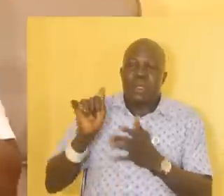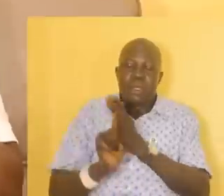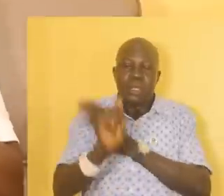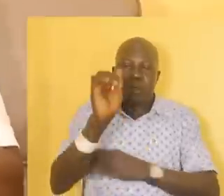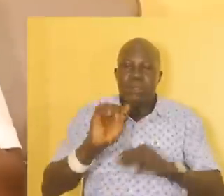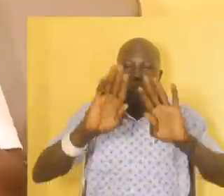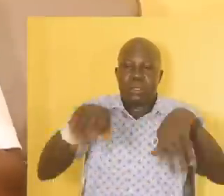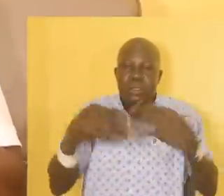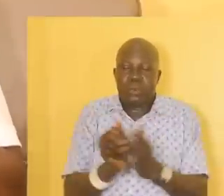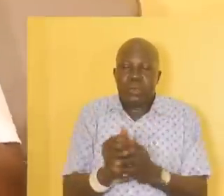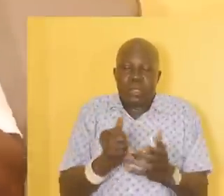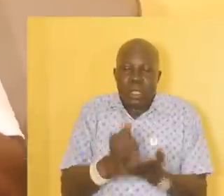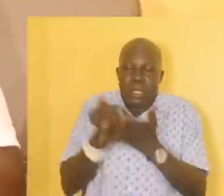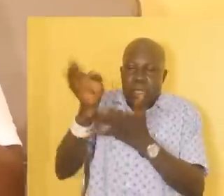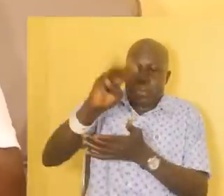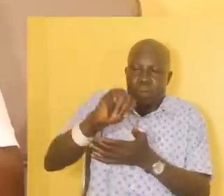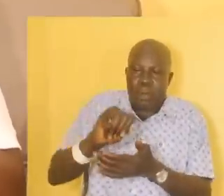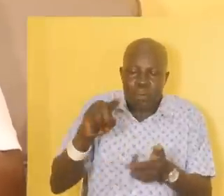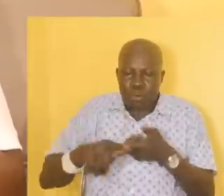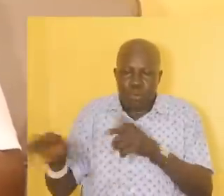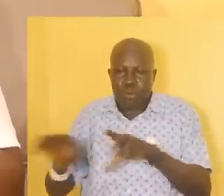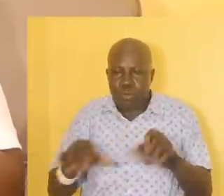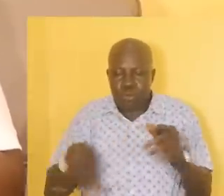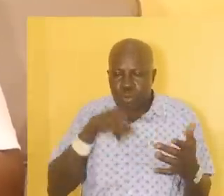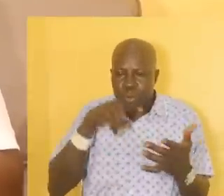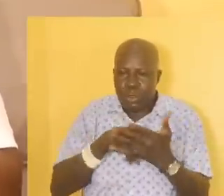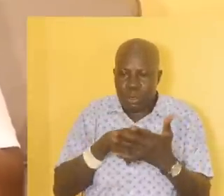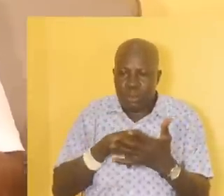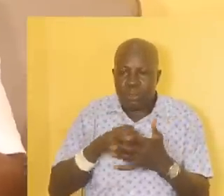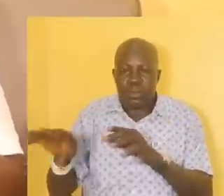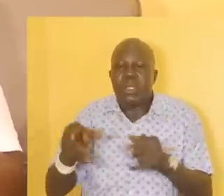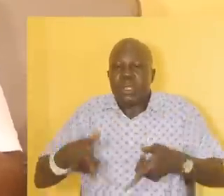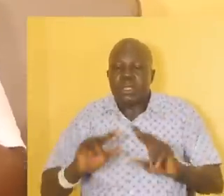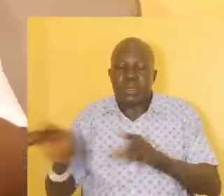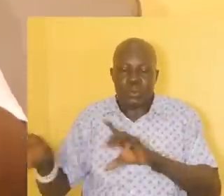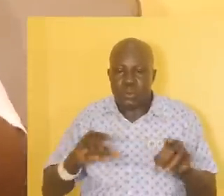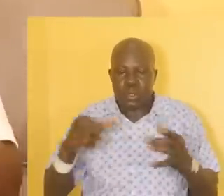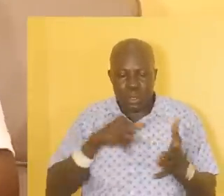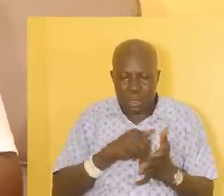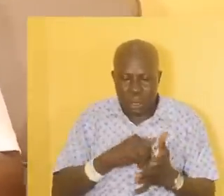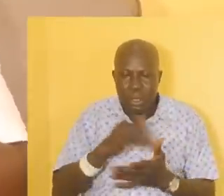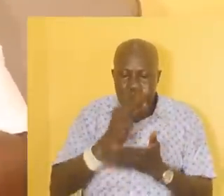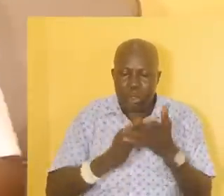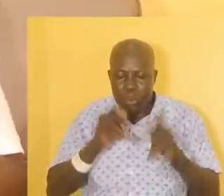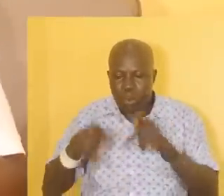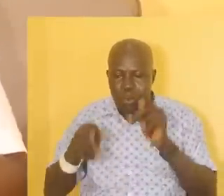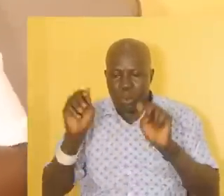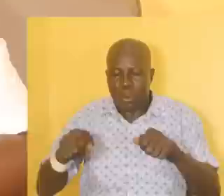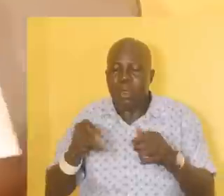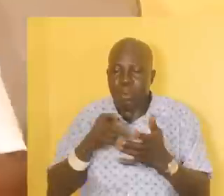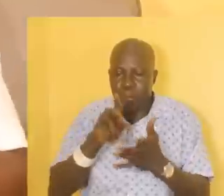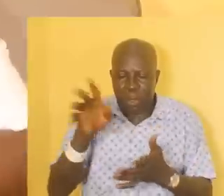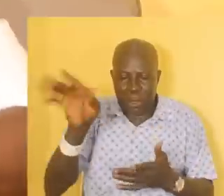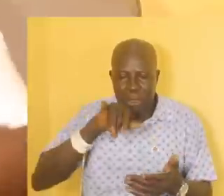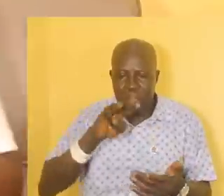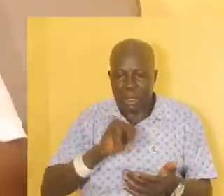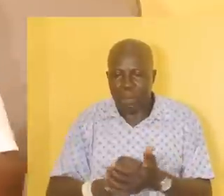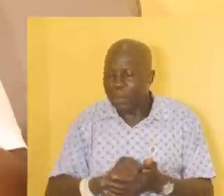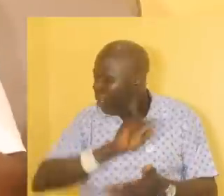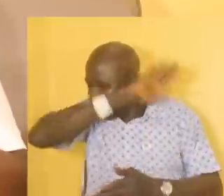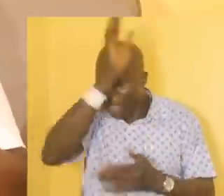helped them not to, say, to do this. Exactly. Let them do it. Some people have paid them. They did